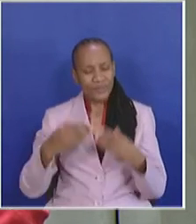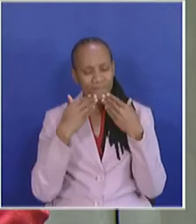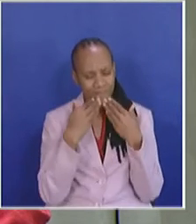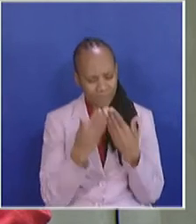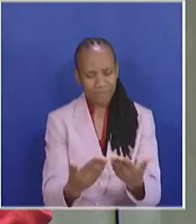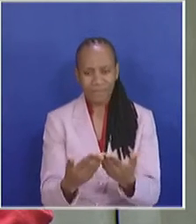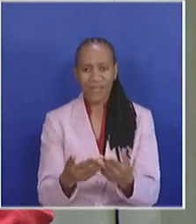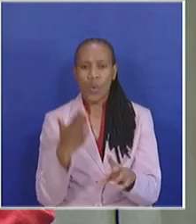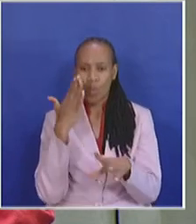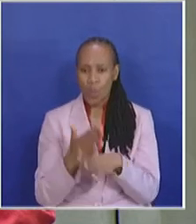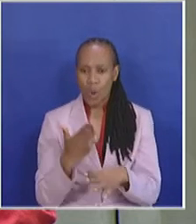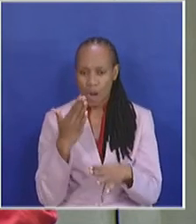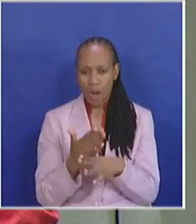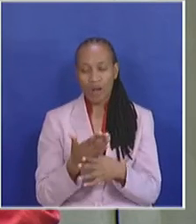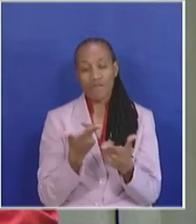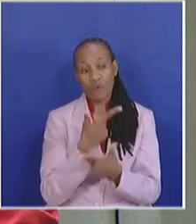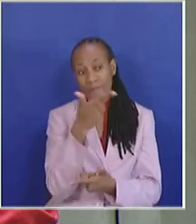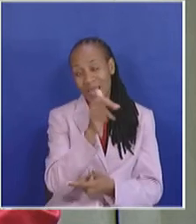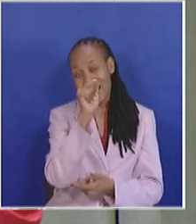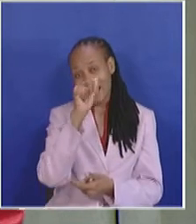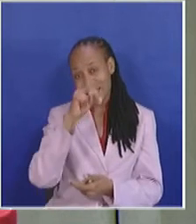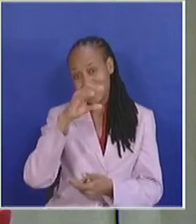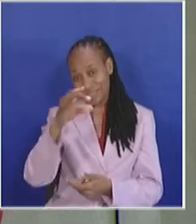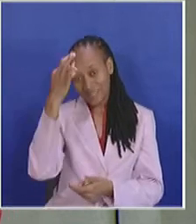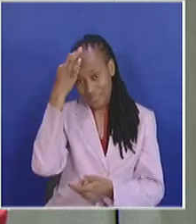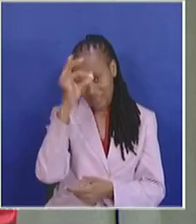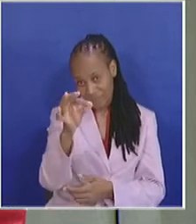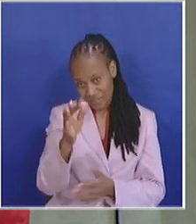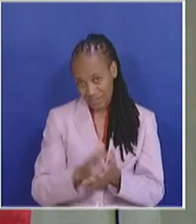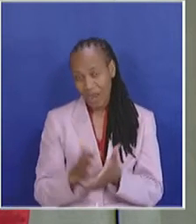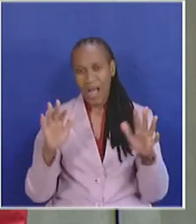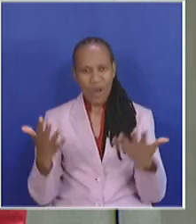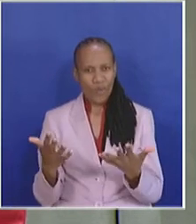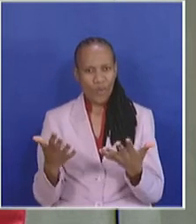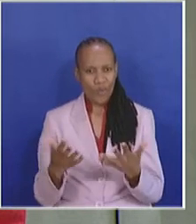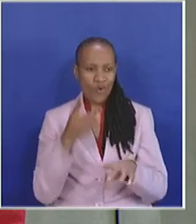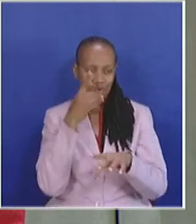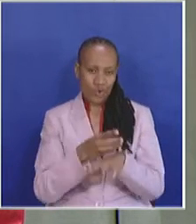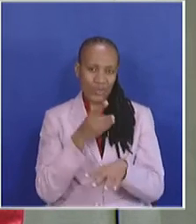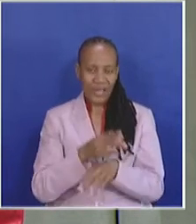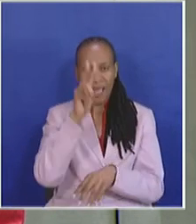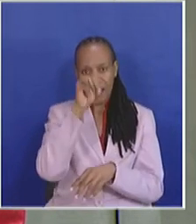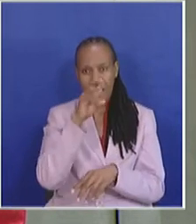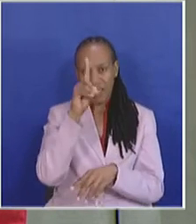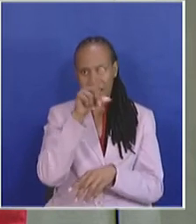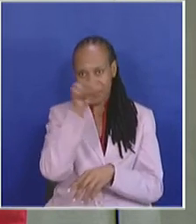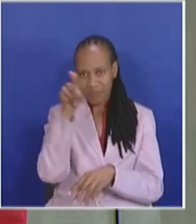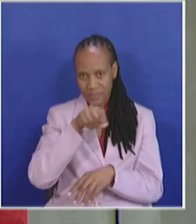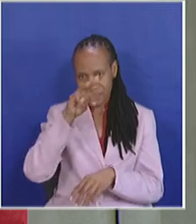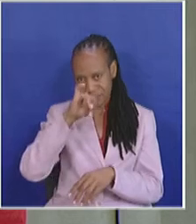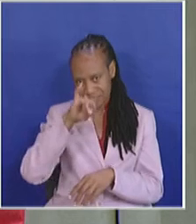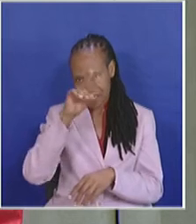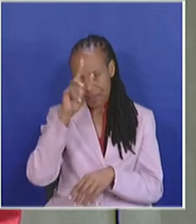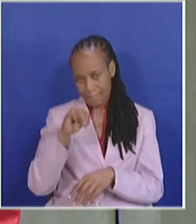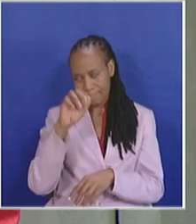efforts made by our ANC-led government through Honorable Dr. Blade Nzimande by engaging